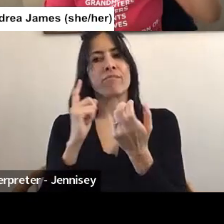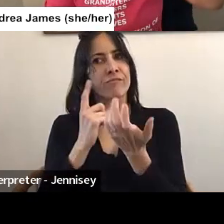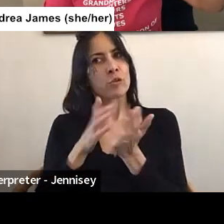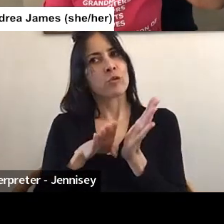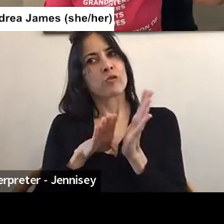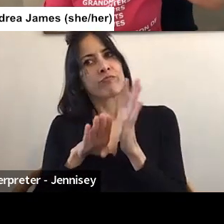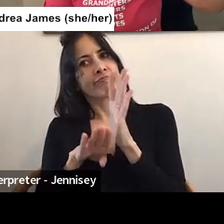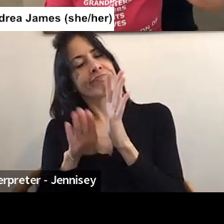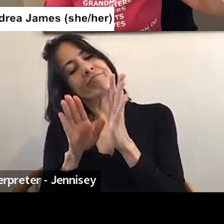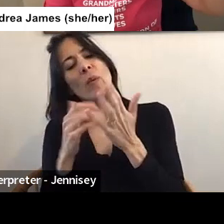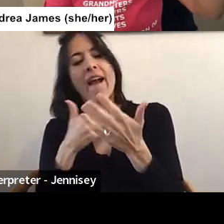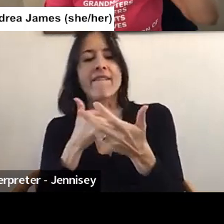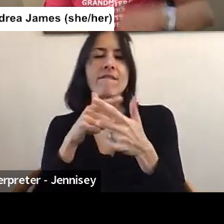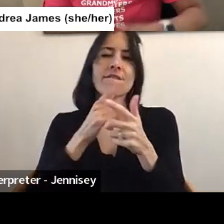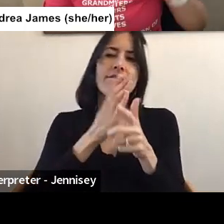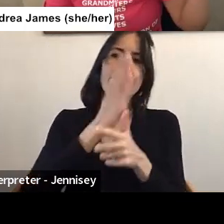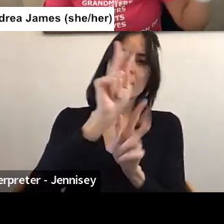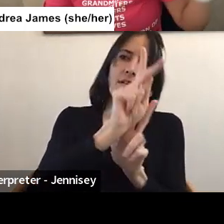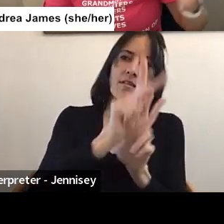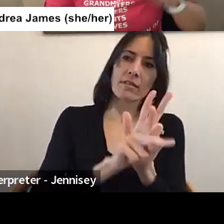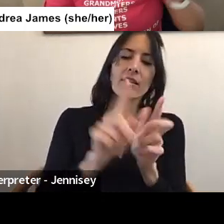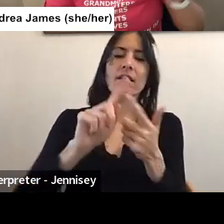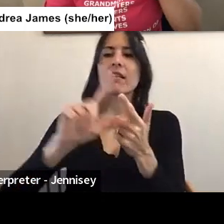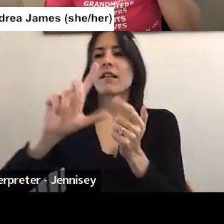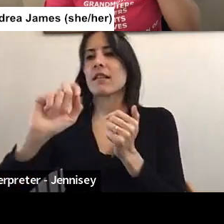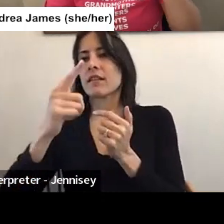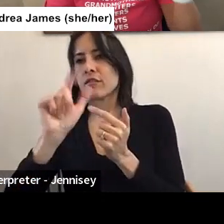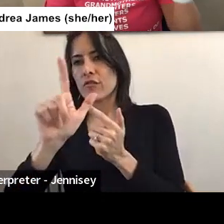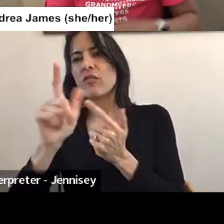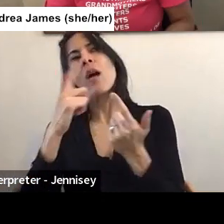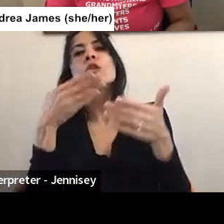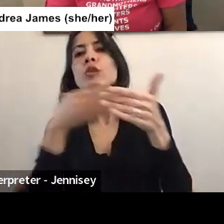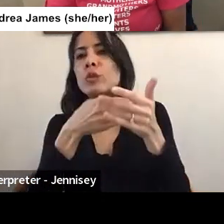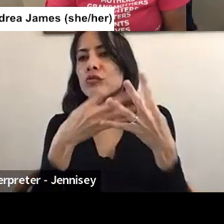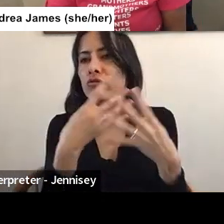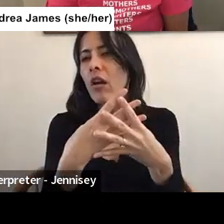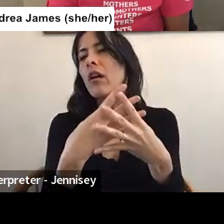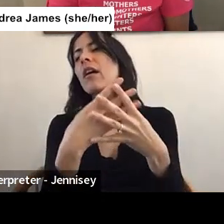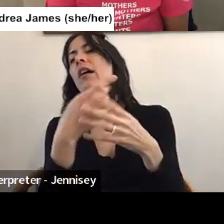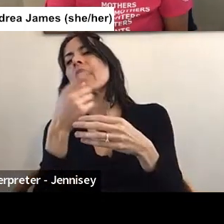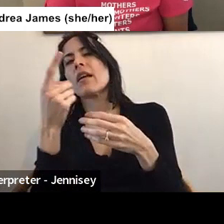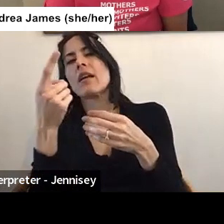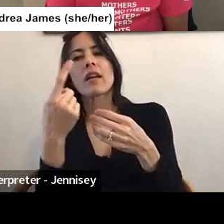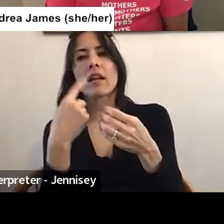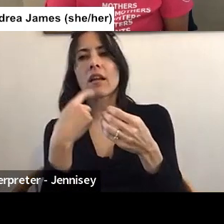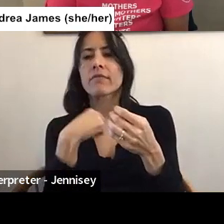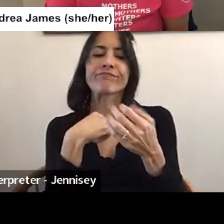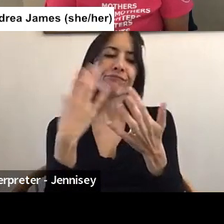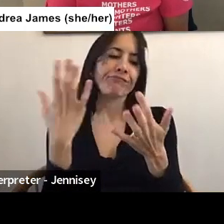work in three buckets: policy, legal. We sue prisons. We do all kinds of stuff. We motion